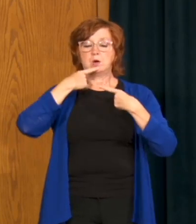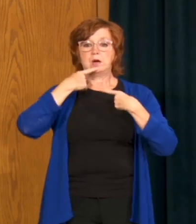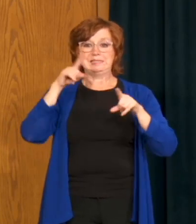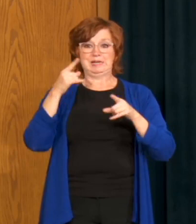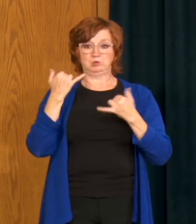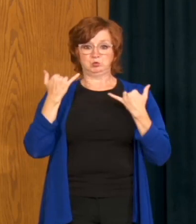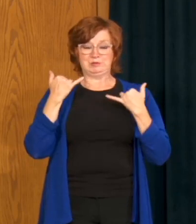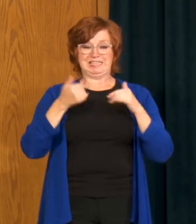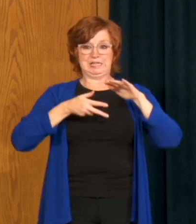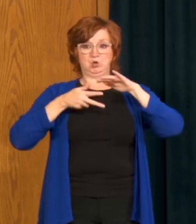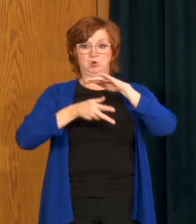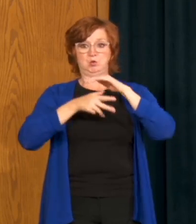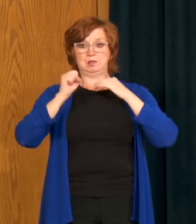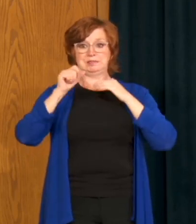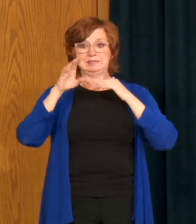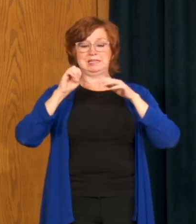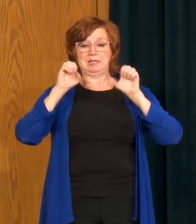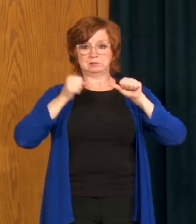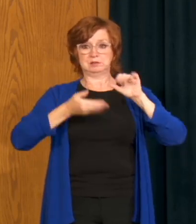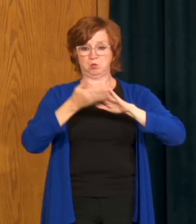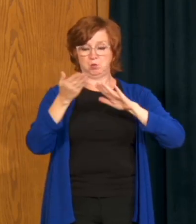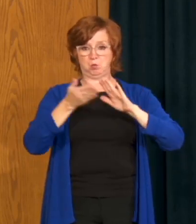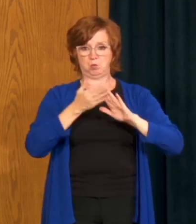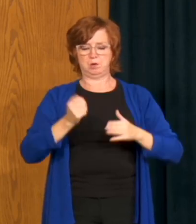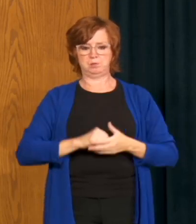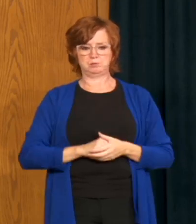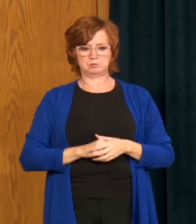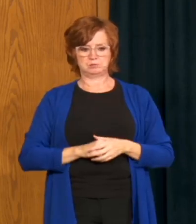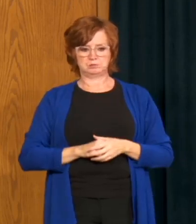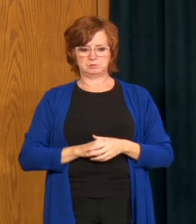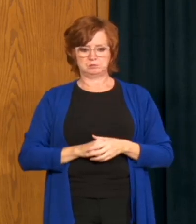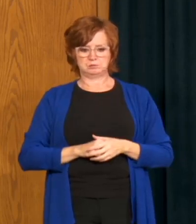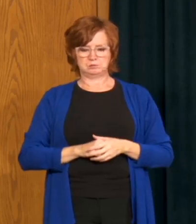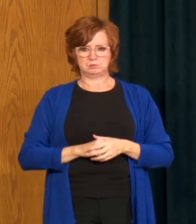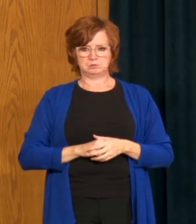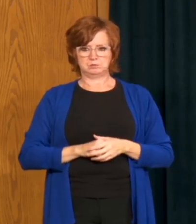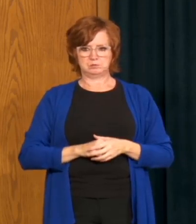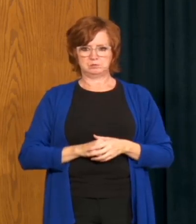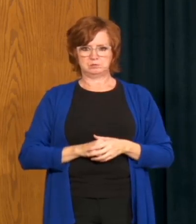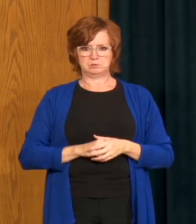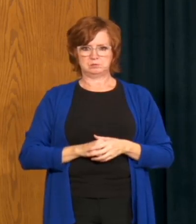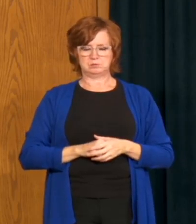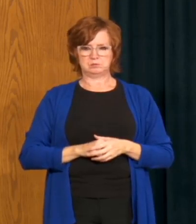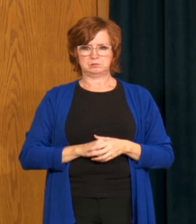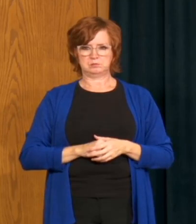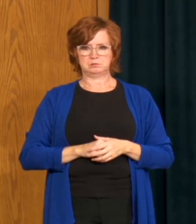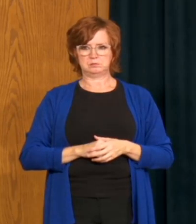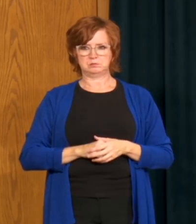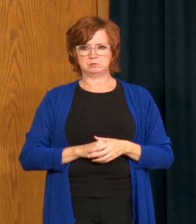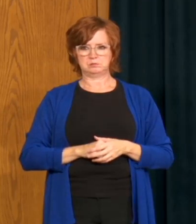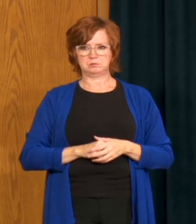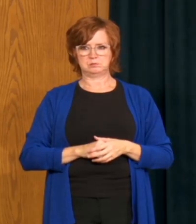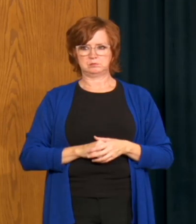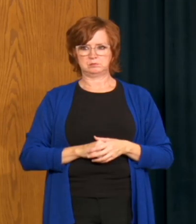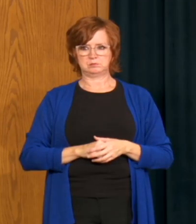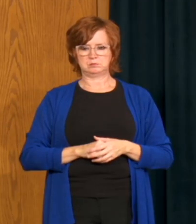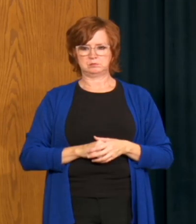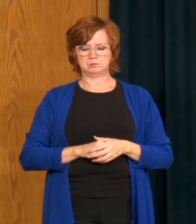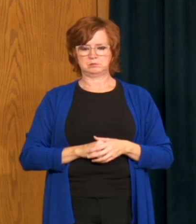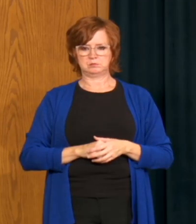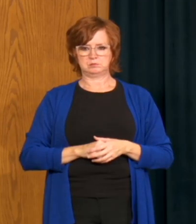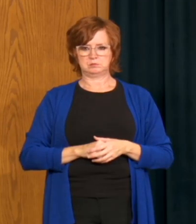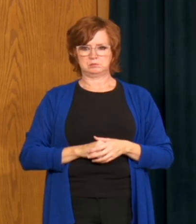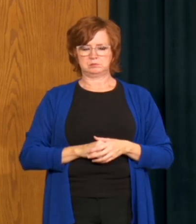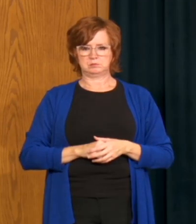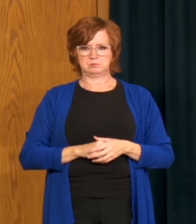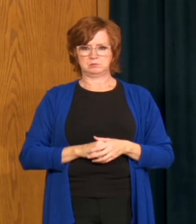to resume, how is that going to work with things like having a social bubble and a contact tracing sort of list if you're